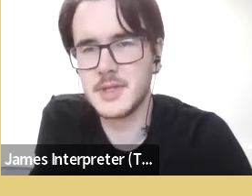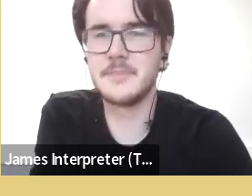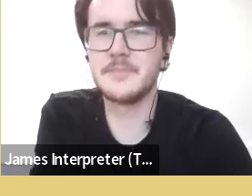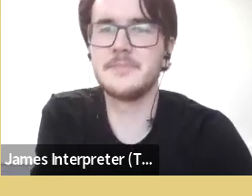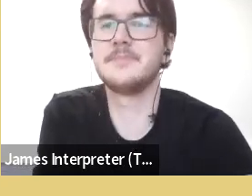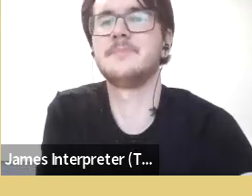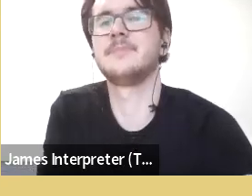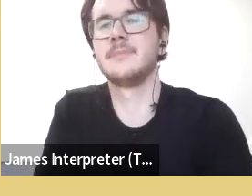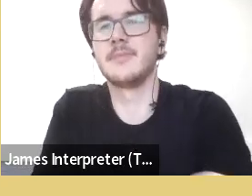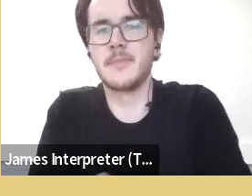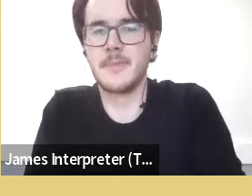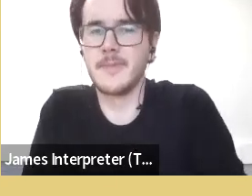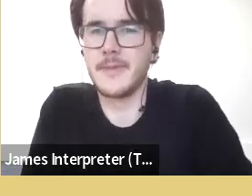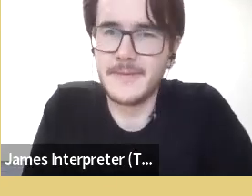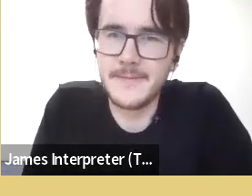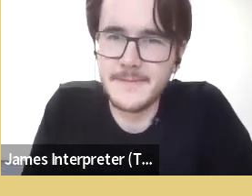Biscuit.